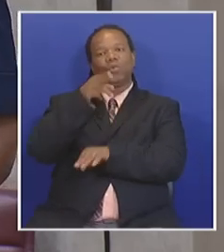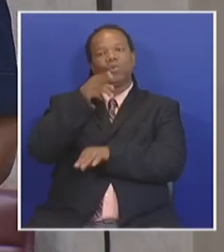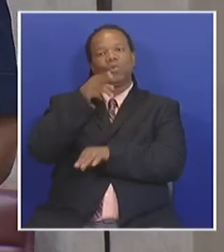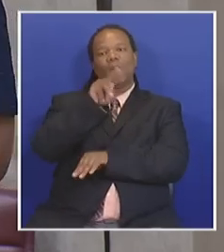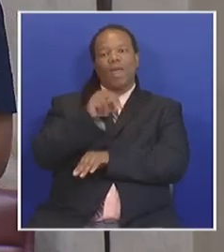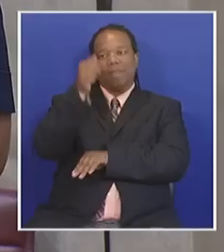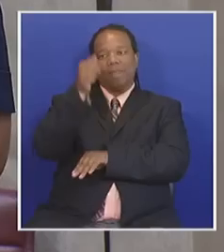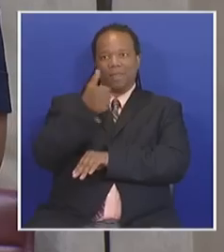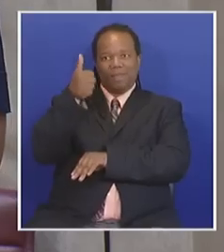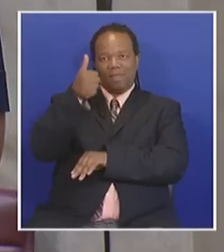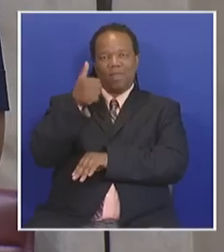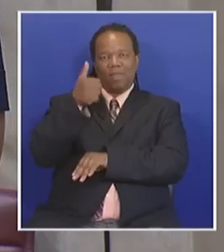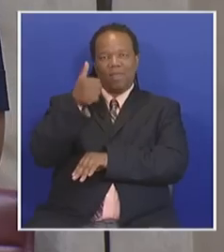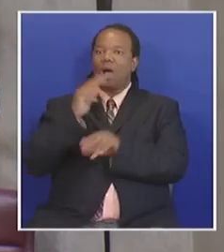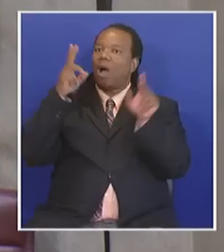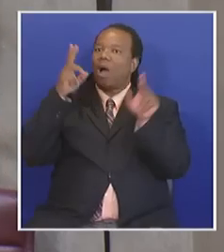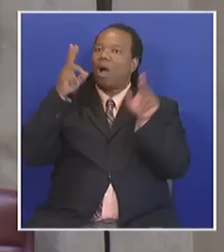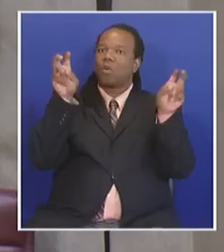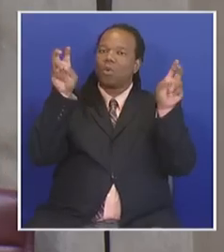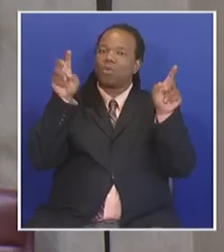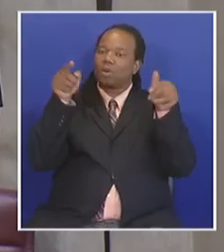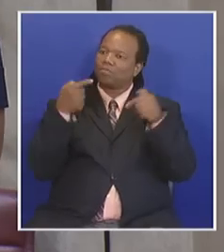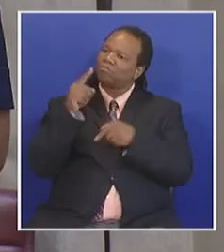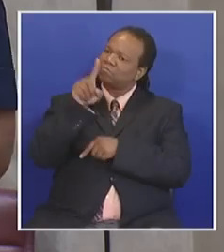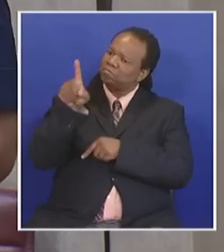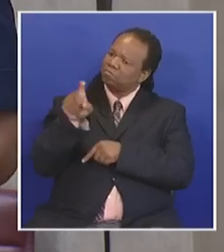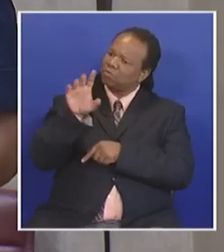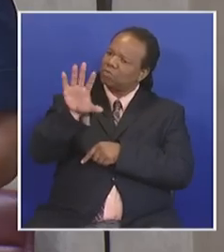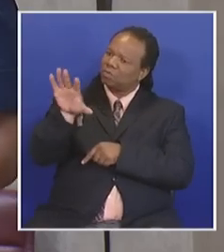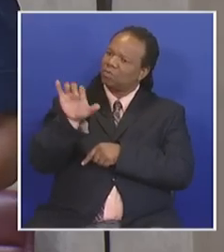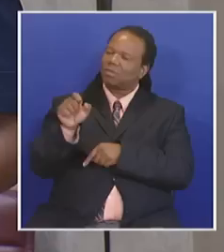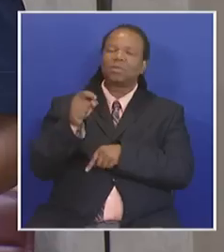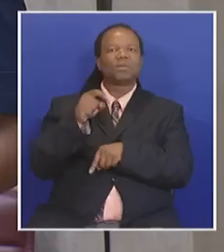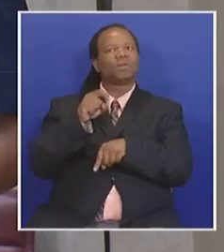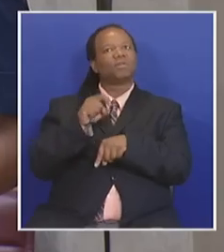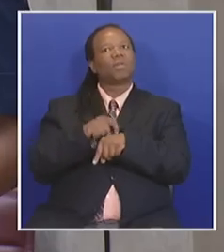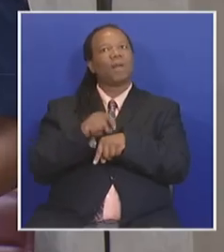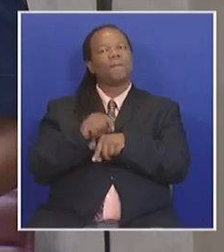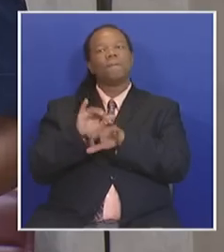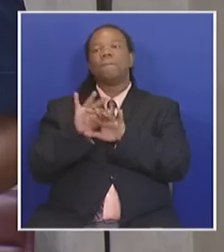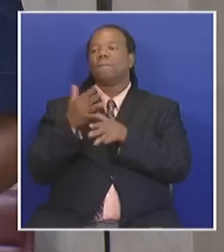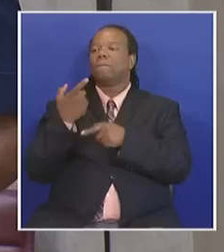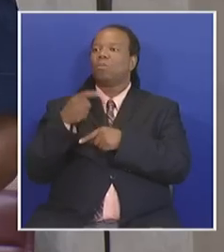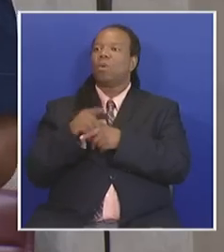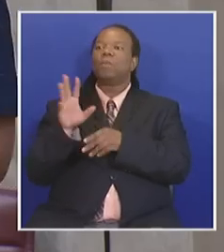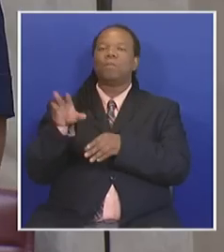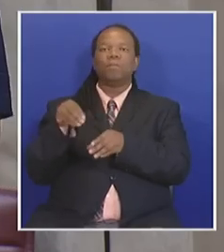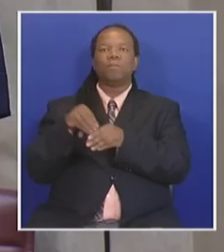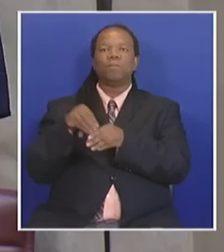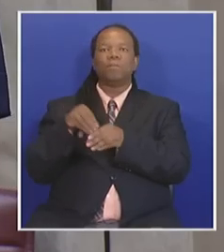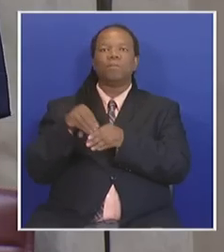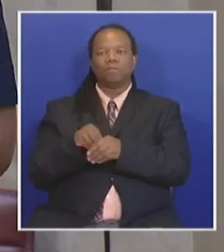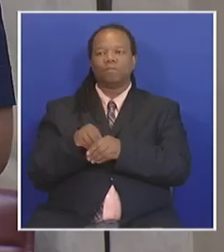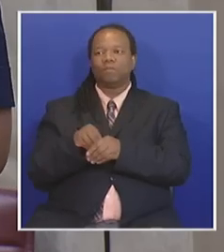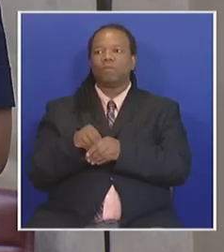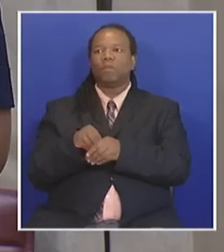agenda item, and I quote it, the question of South Africa during the stint of the United Nations. History reminds